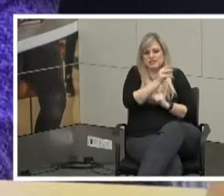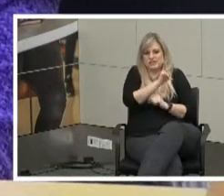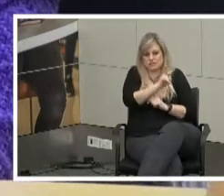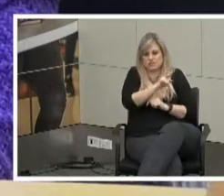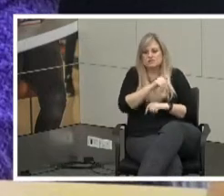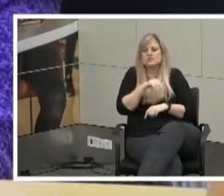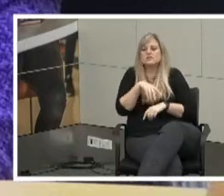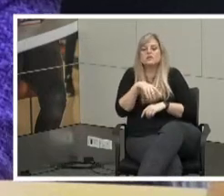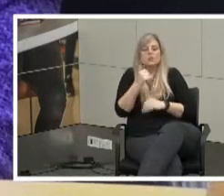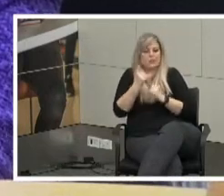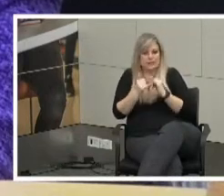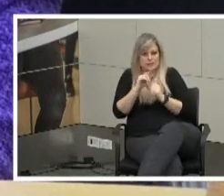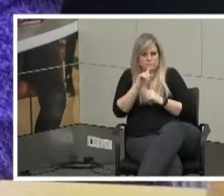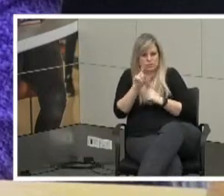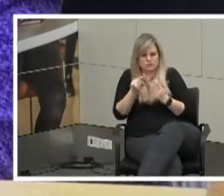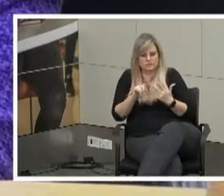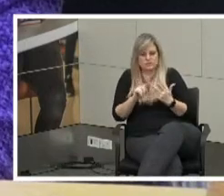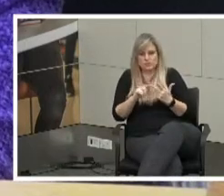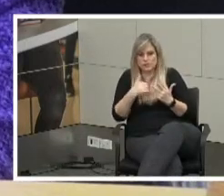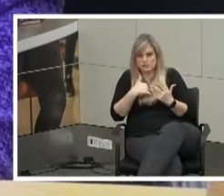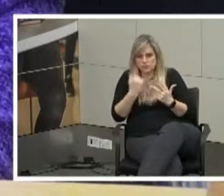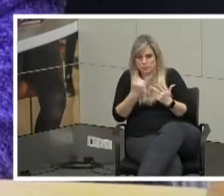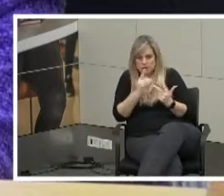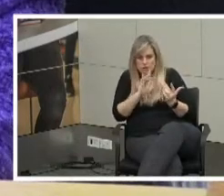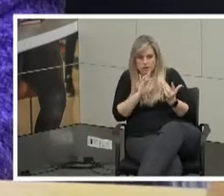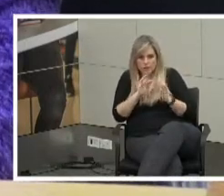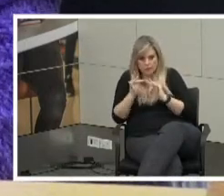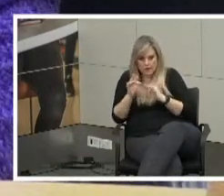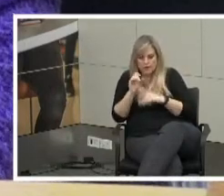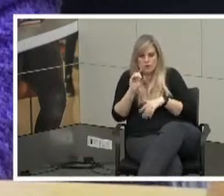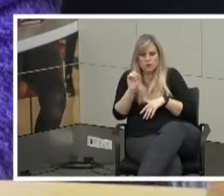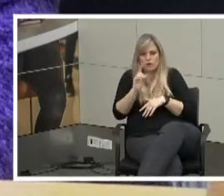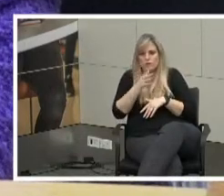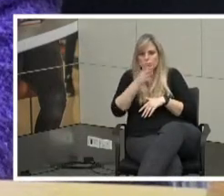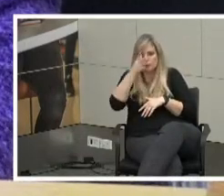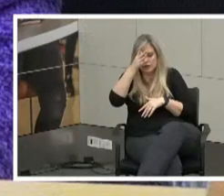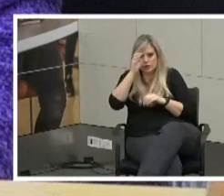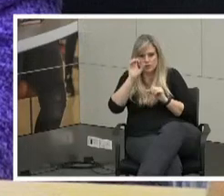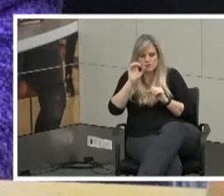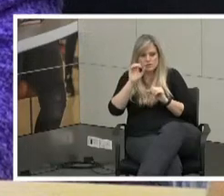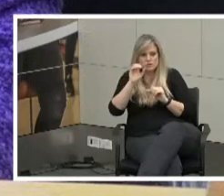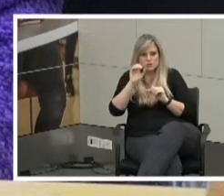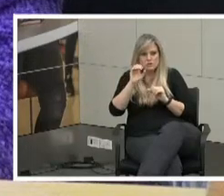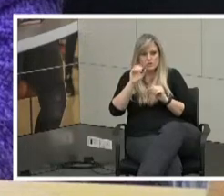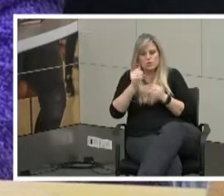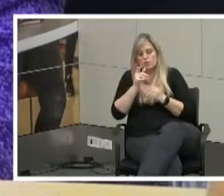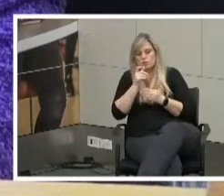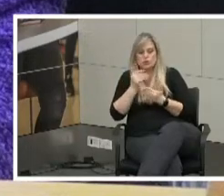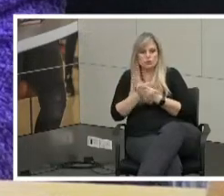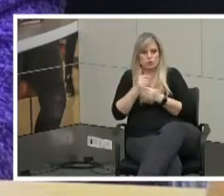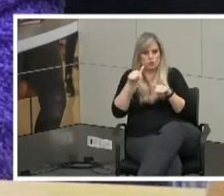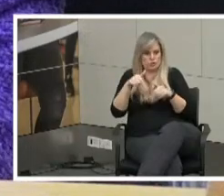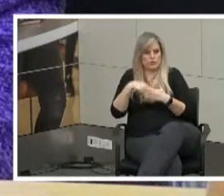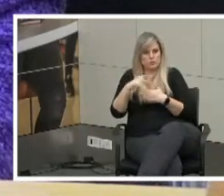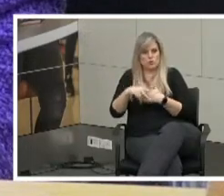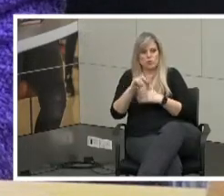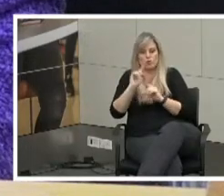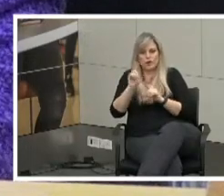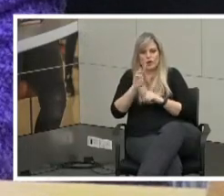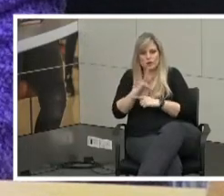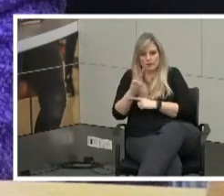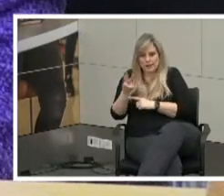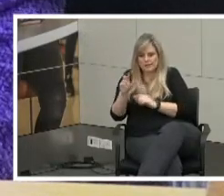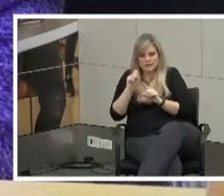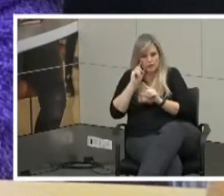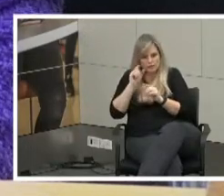question would be is do we have something online or somewhere where these parents they may be new to this program where they can go online and learn more